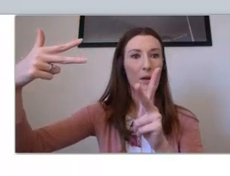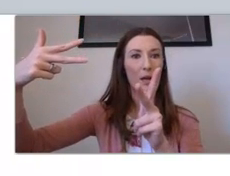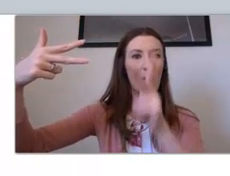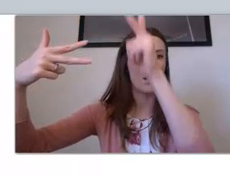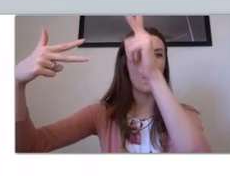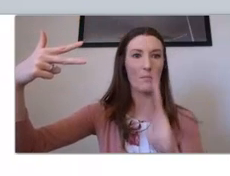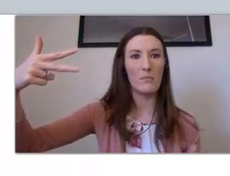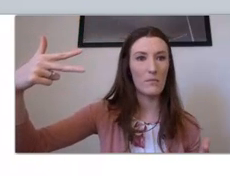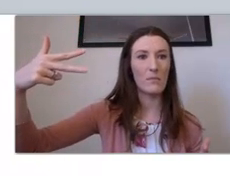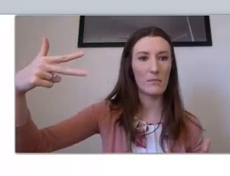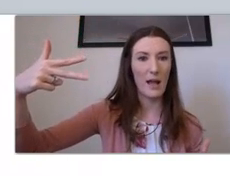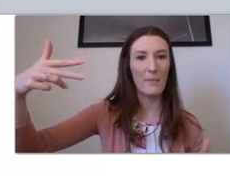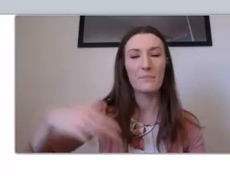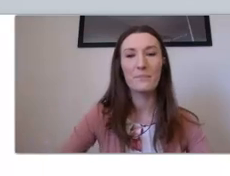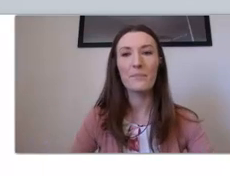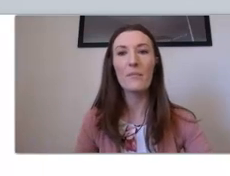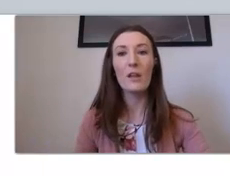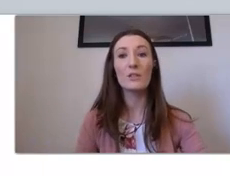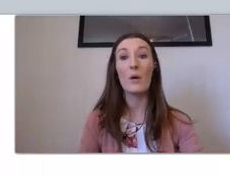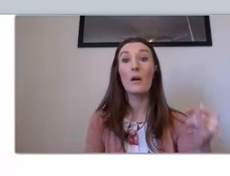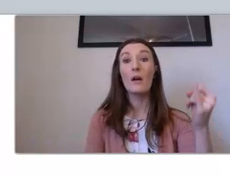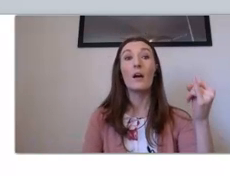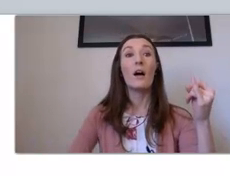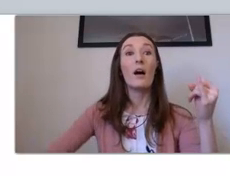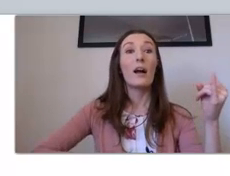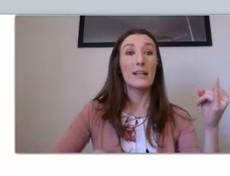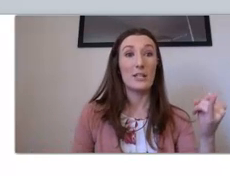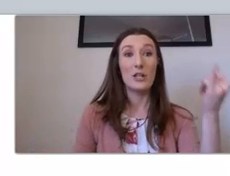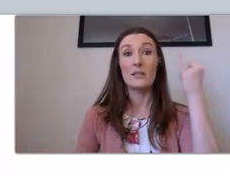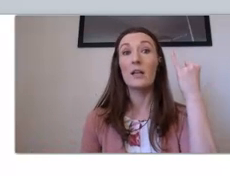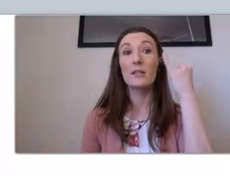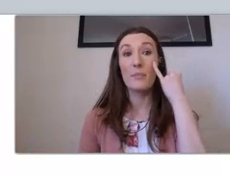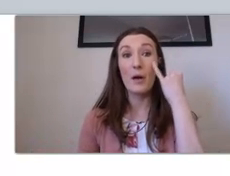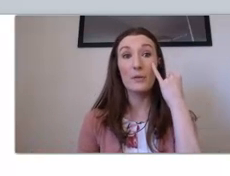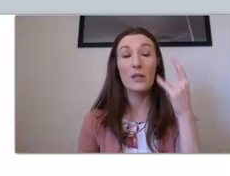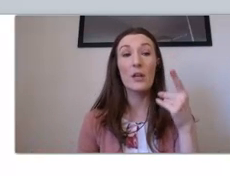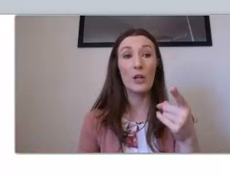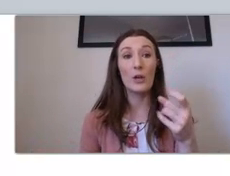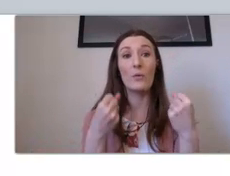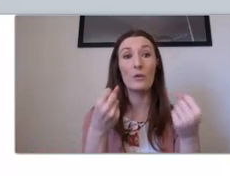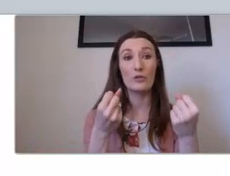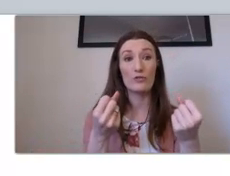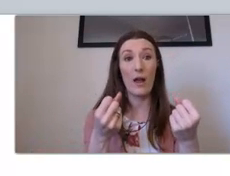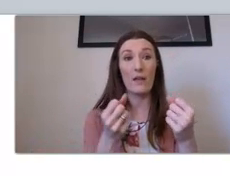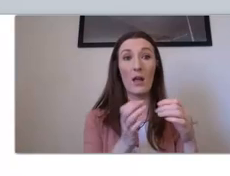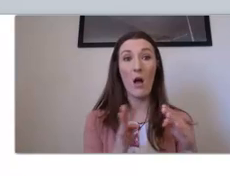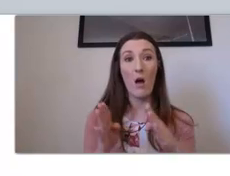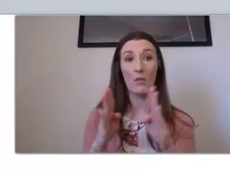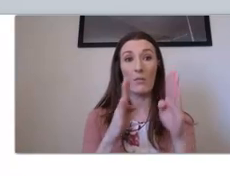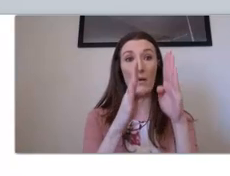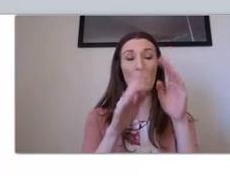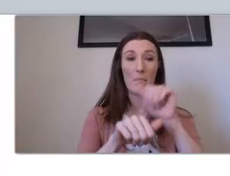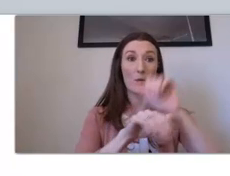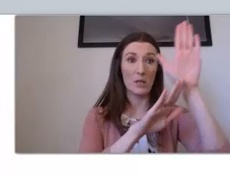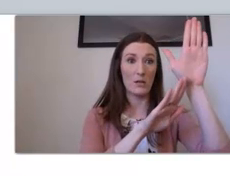person going up. Okay. So, conditions. Suppose you driving